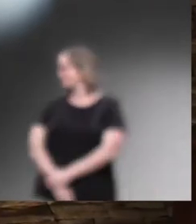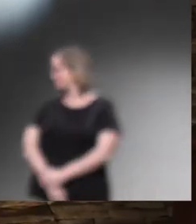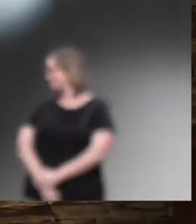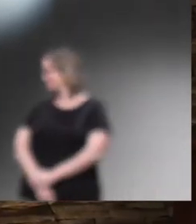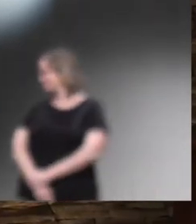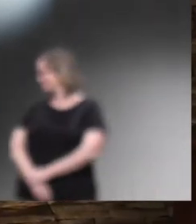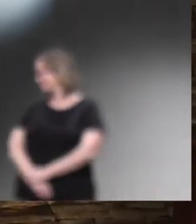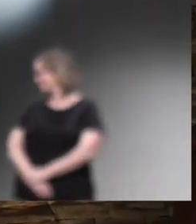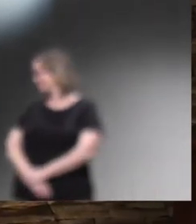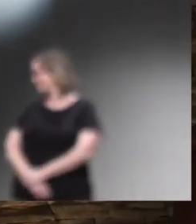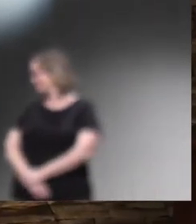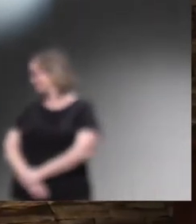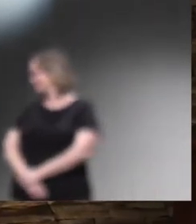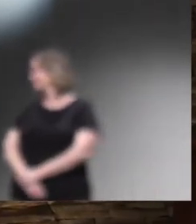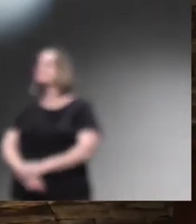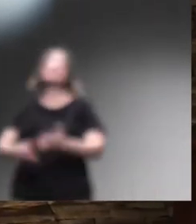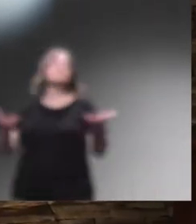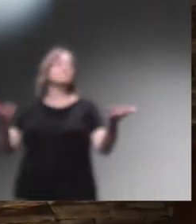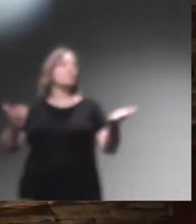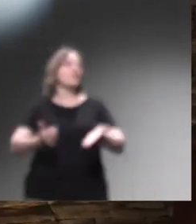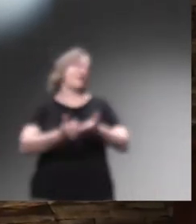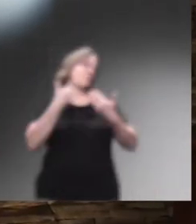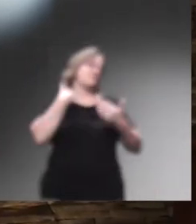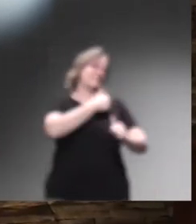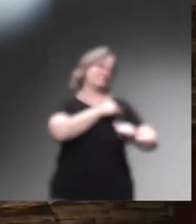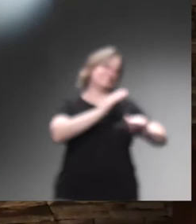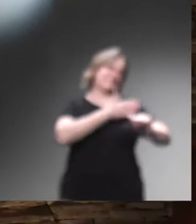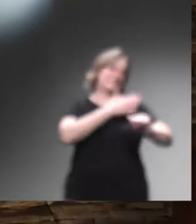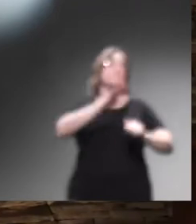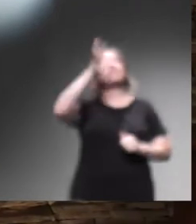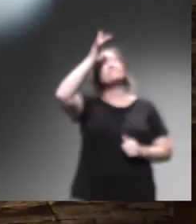Please stand and help us sing Father of My Faith.